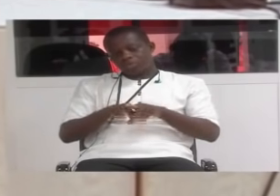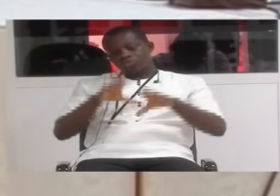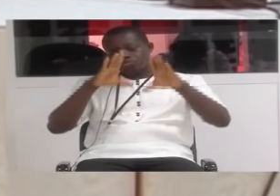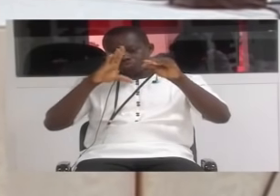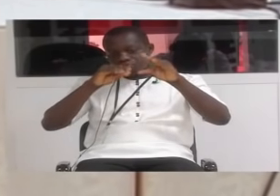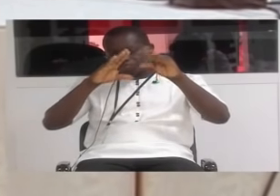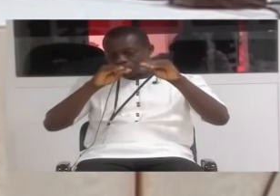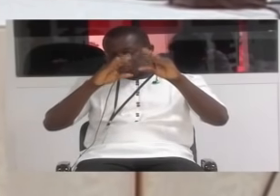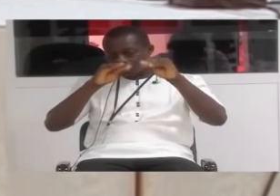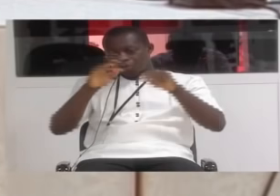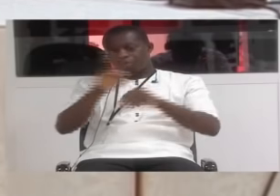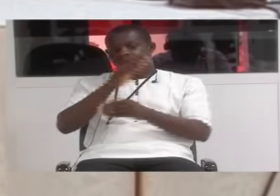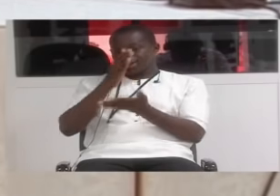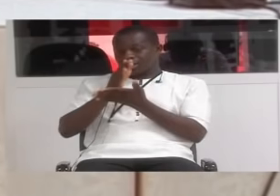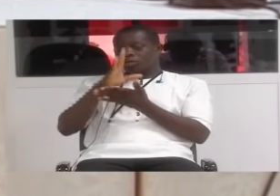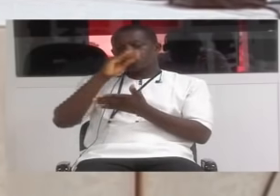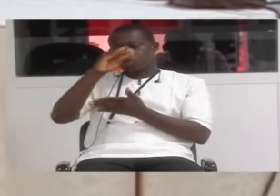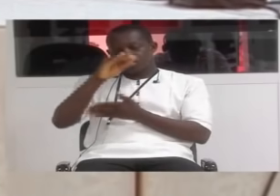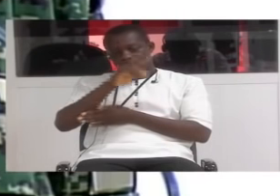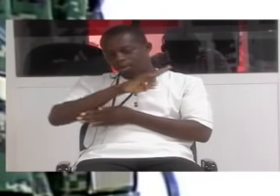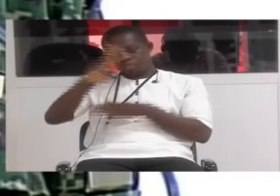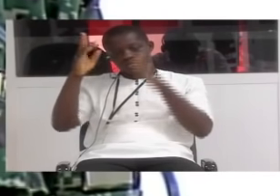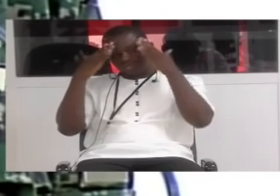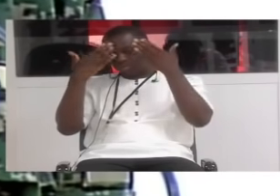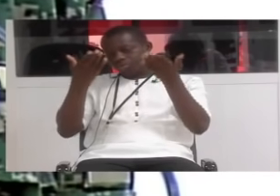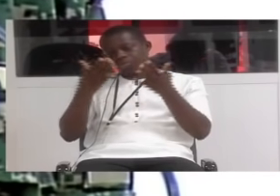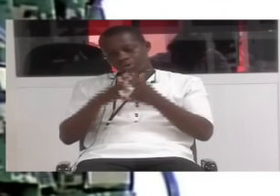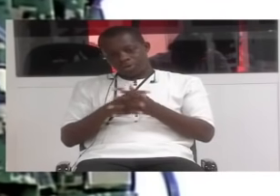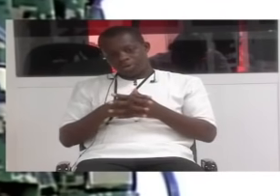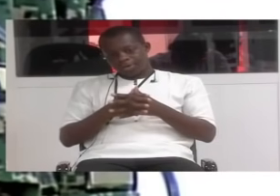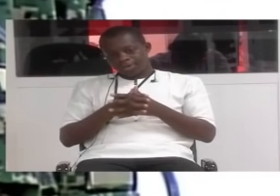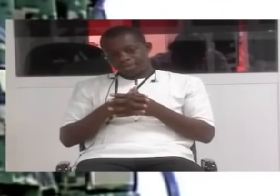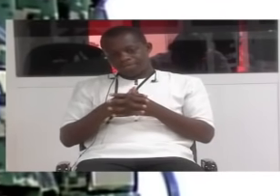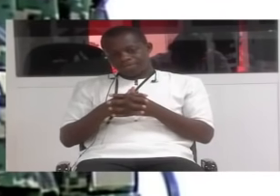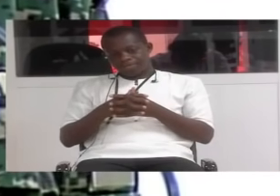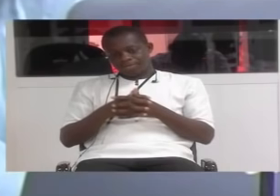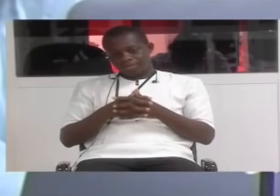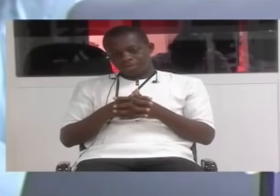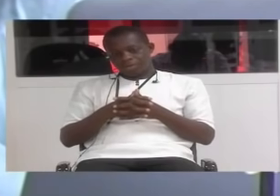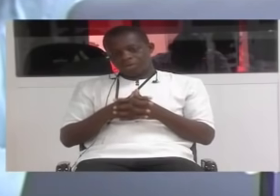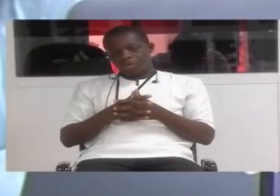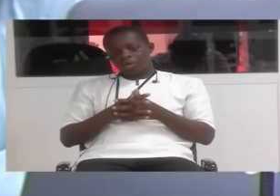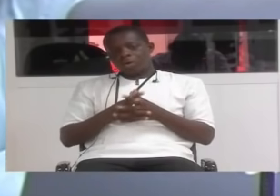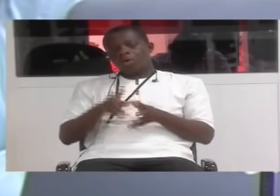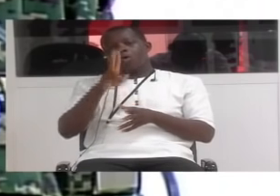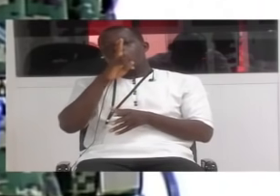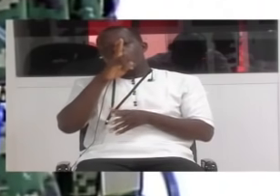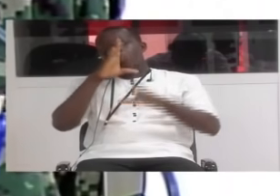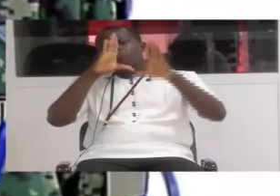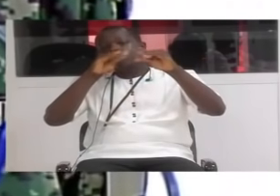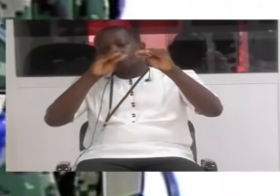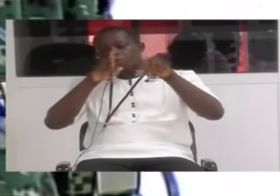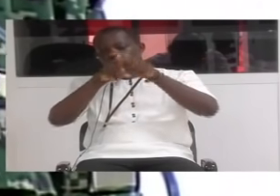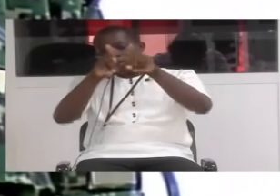inside. They spoke with him, but whatever it was, I do not know. Who was it that they spoke to?